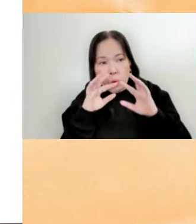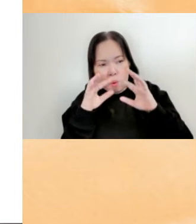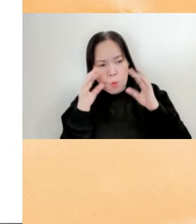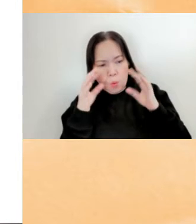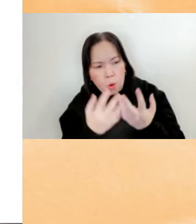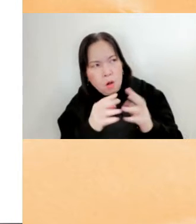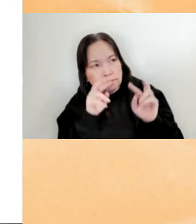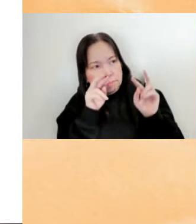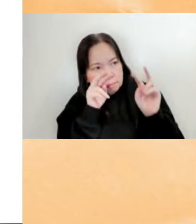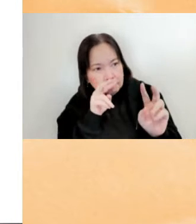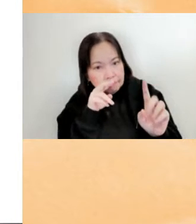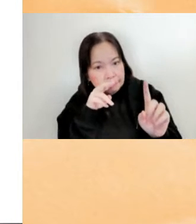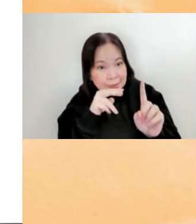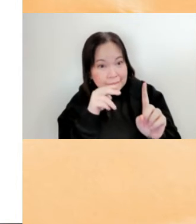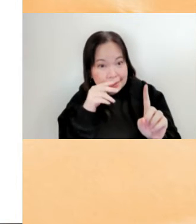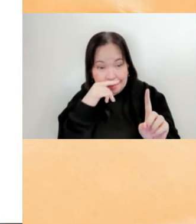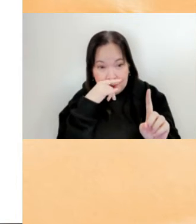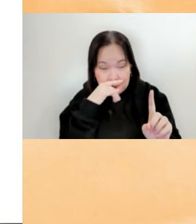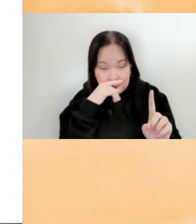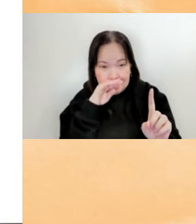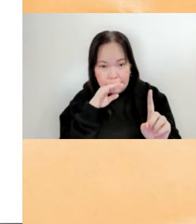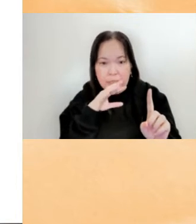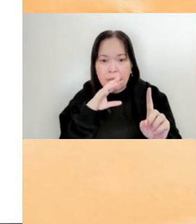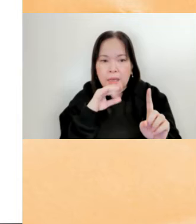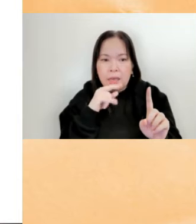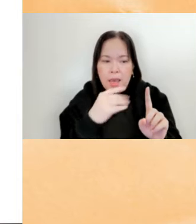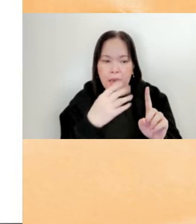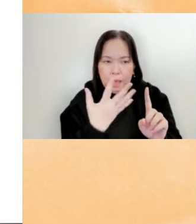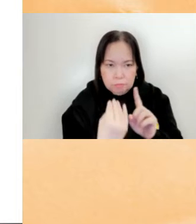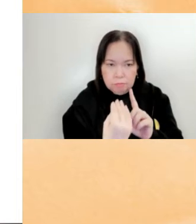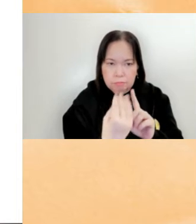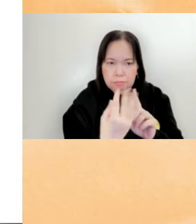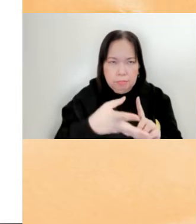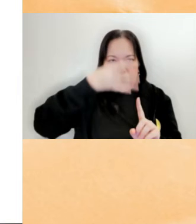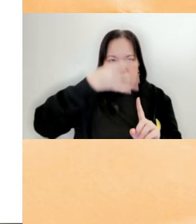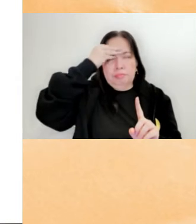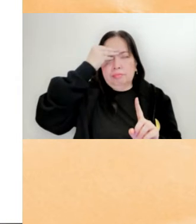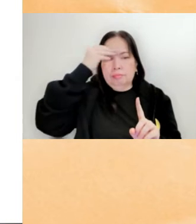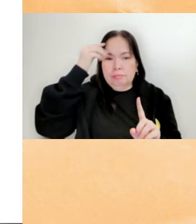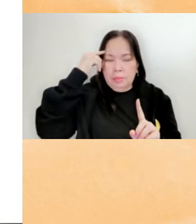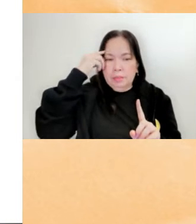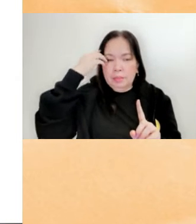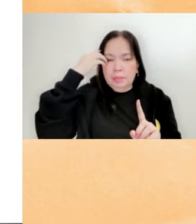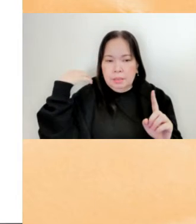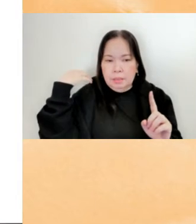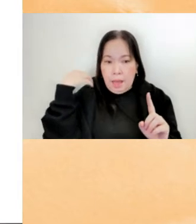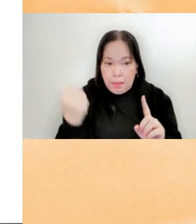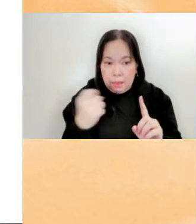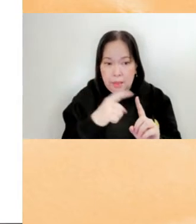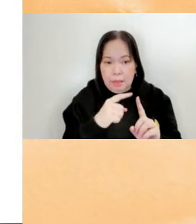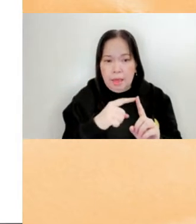of the child and how it influences the mental health, the world around the child,